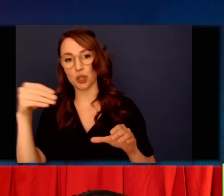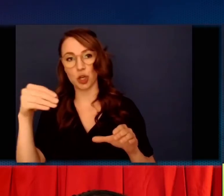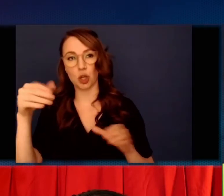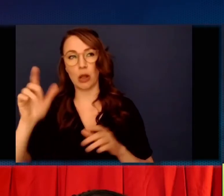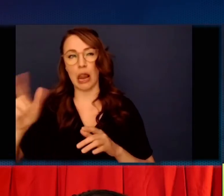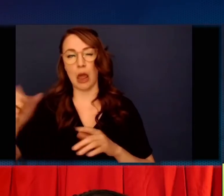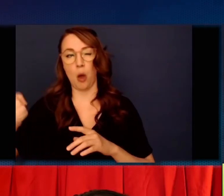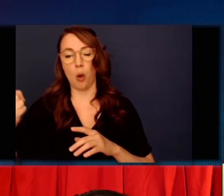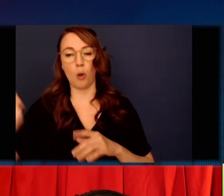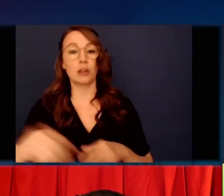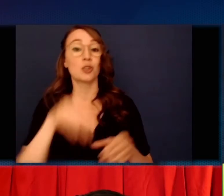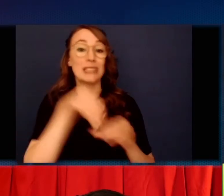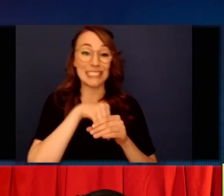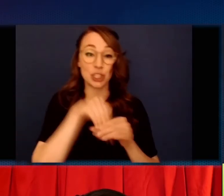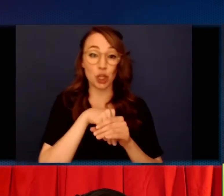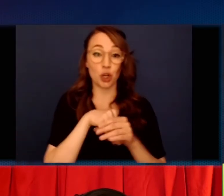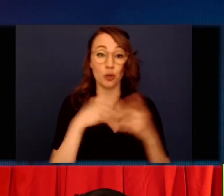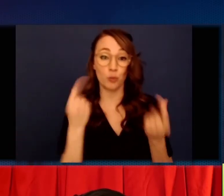Way,